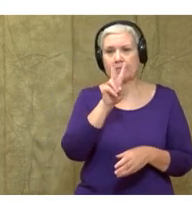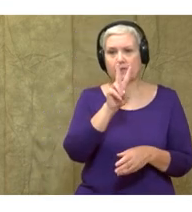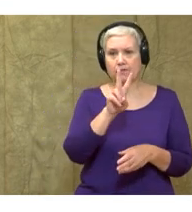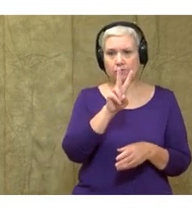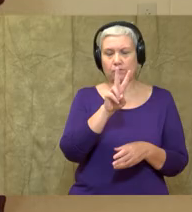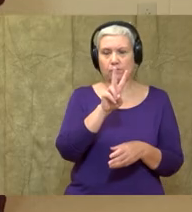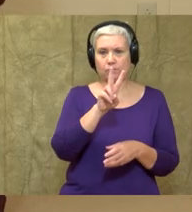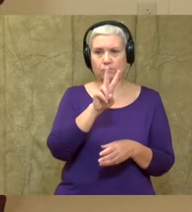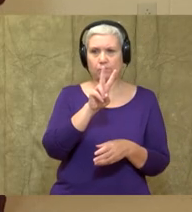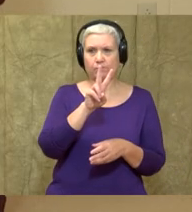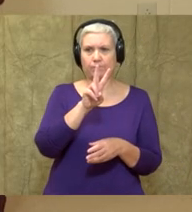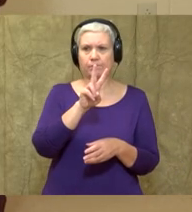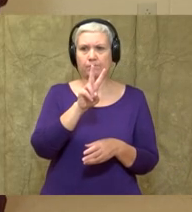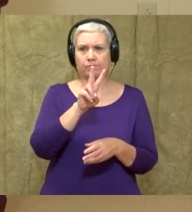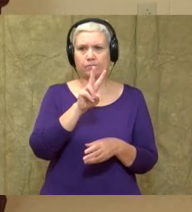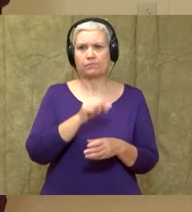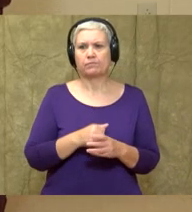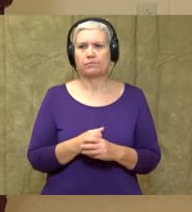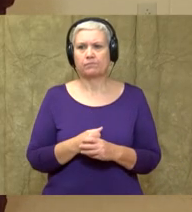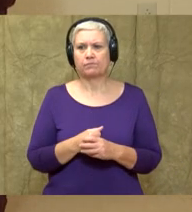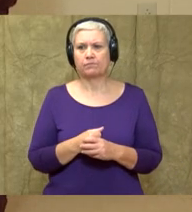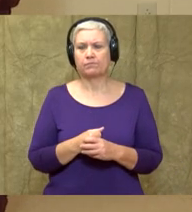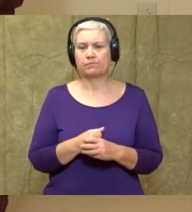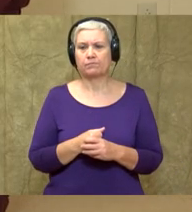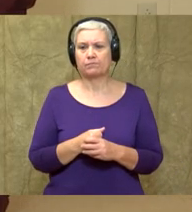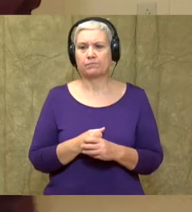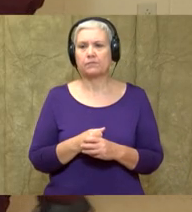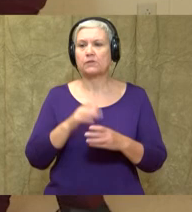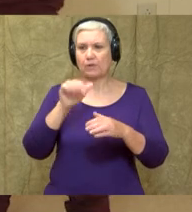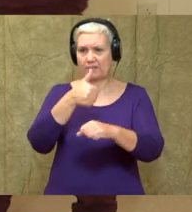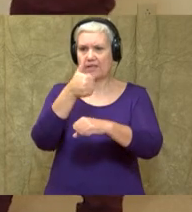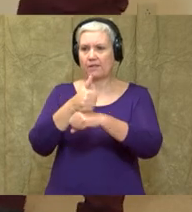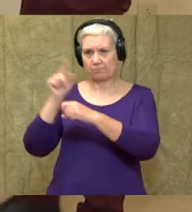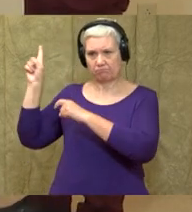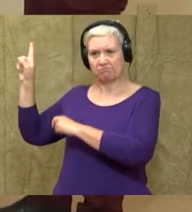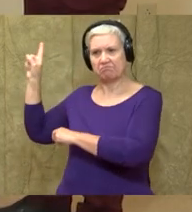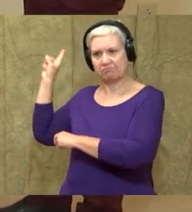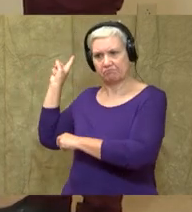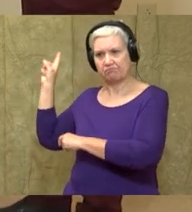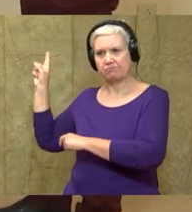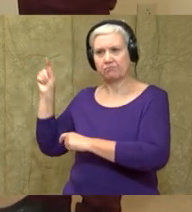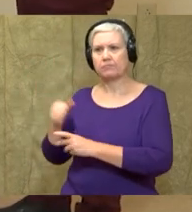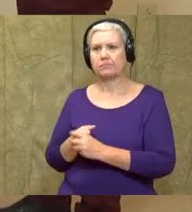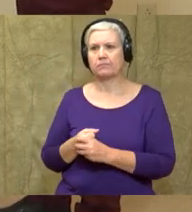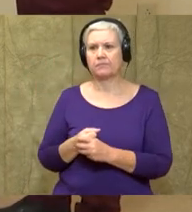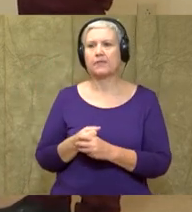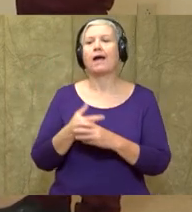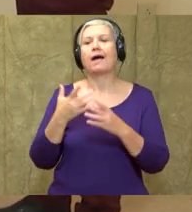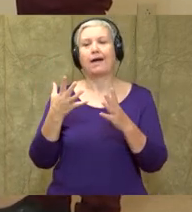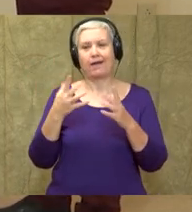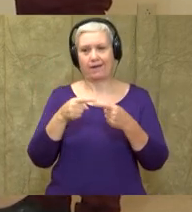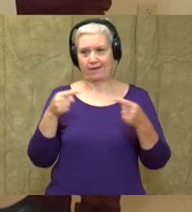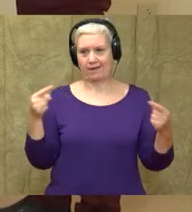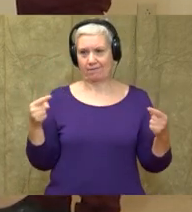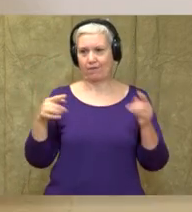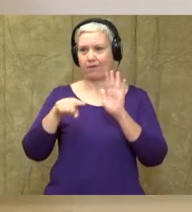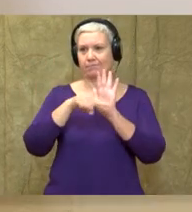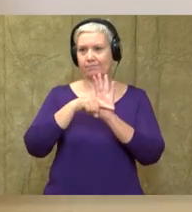x minus 3 squared minus 8 is equal to 0. Again, I'm going to perform an inverse operation here,